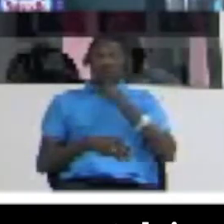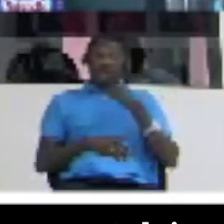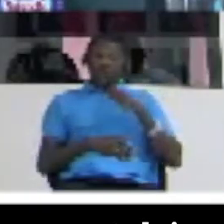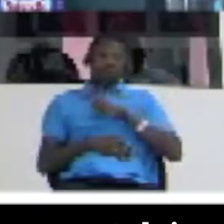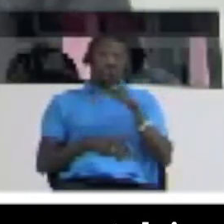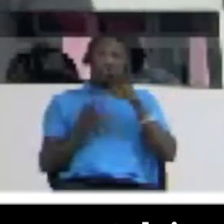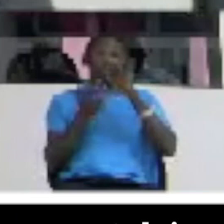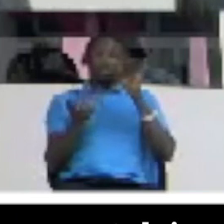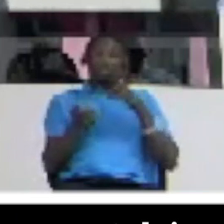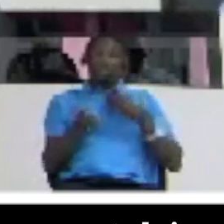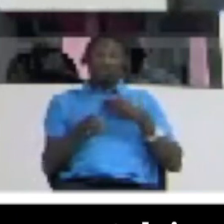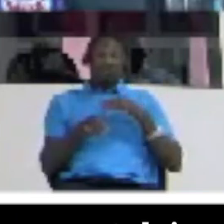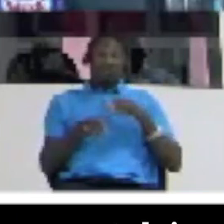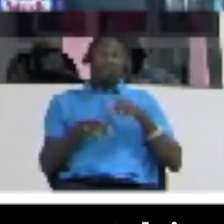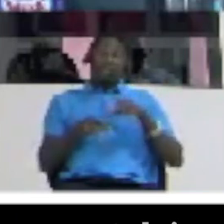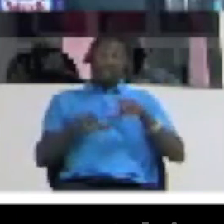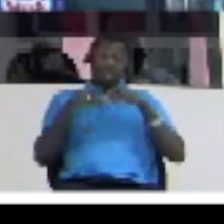to accept his advances